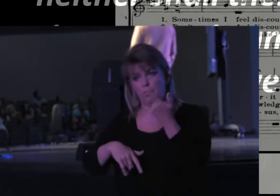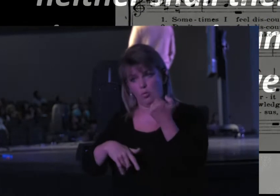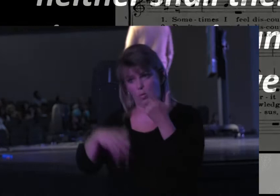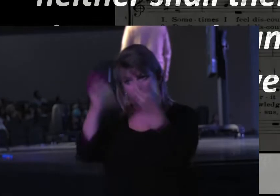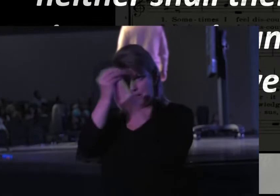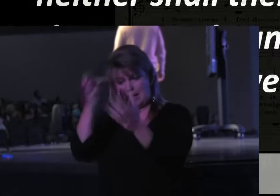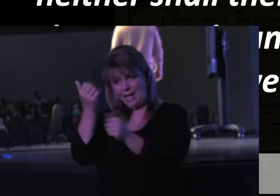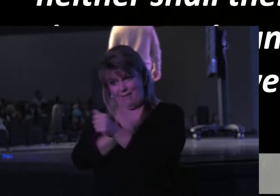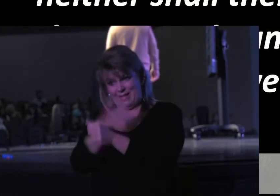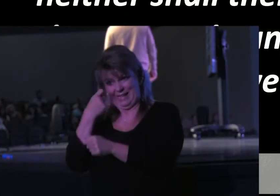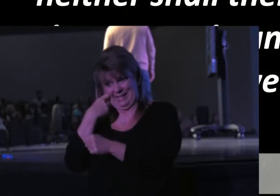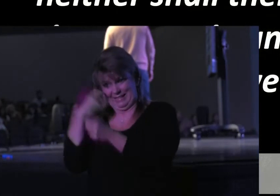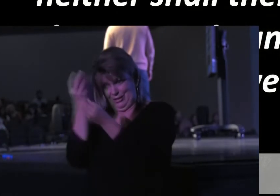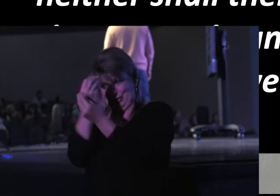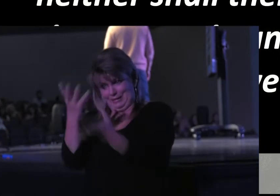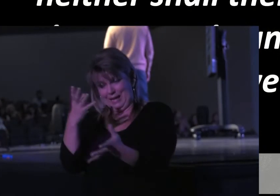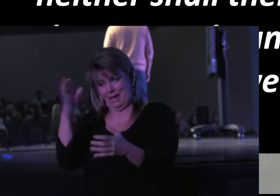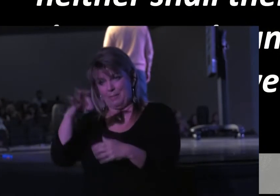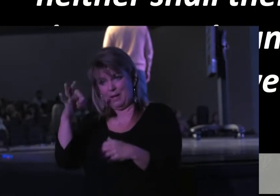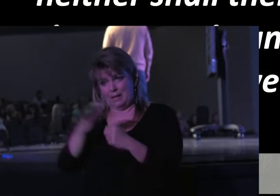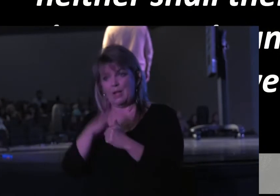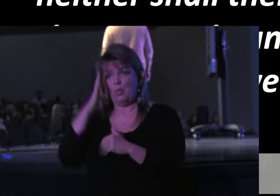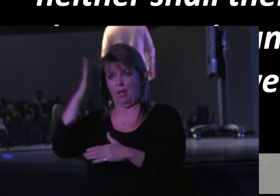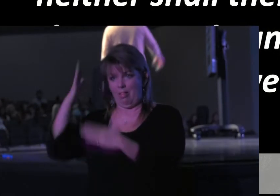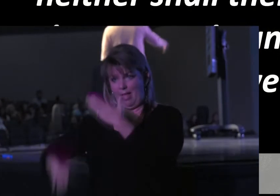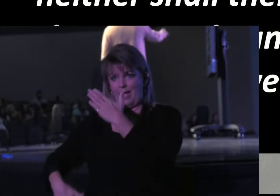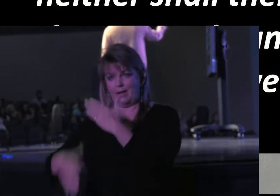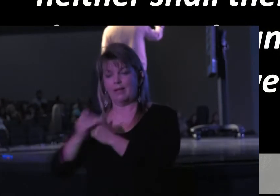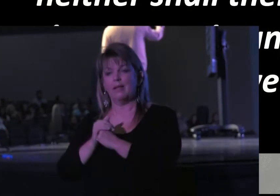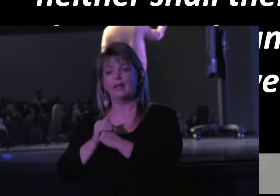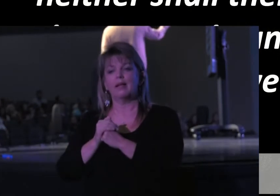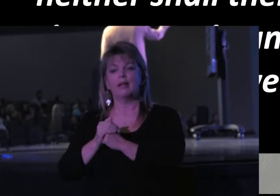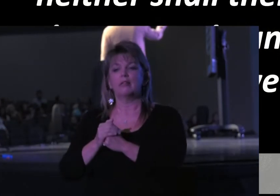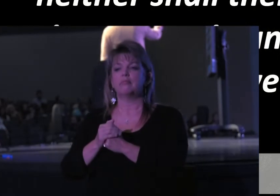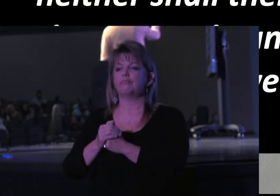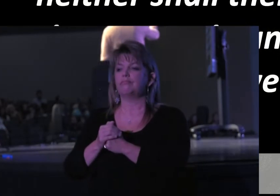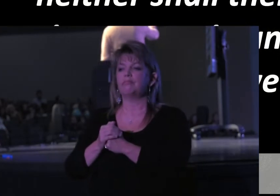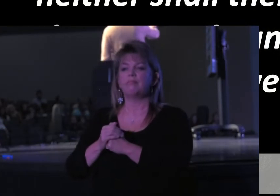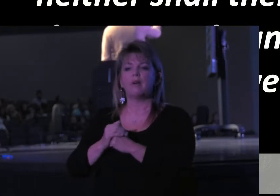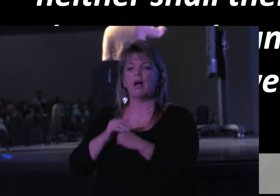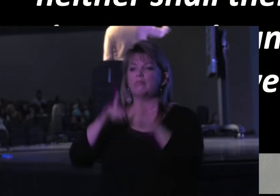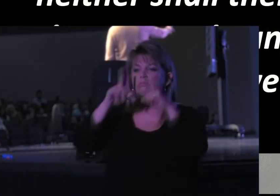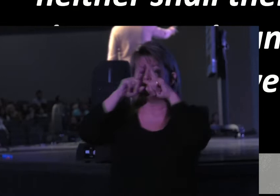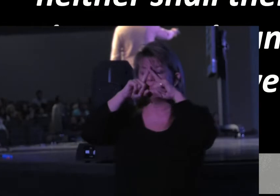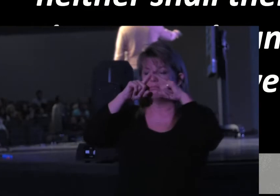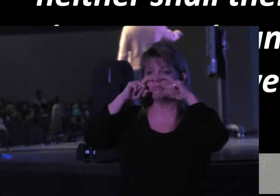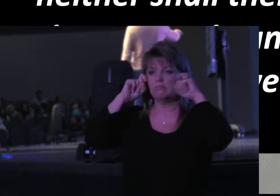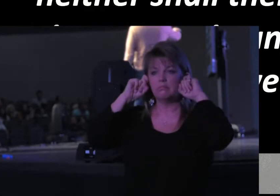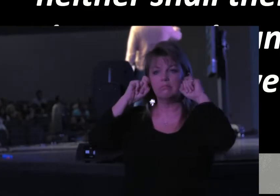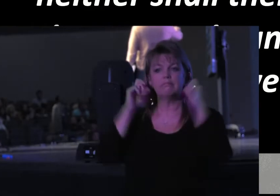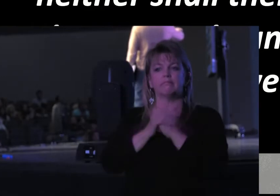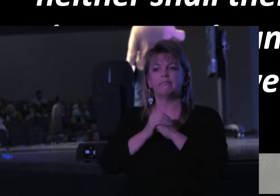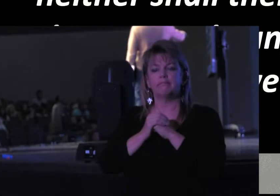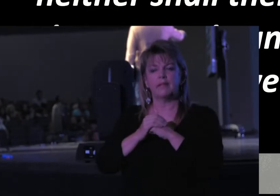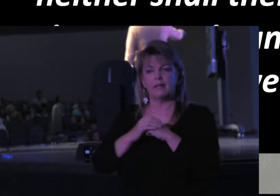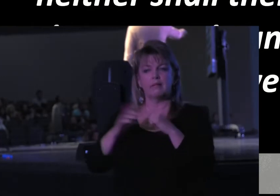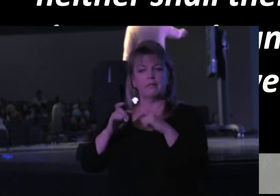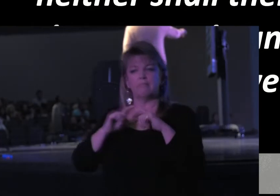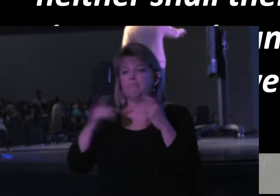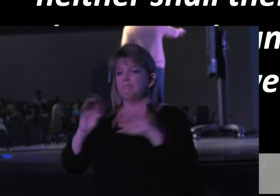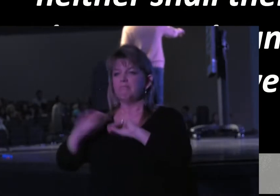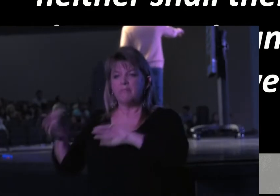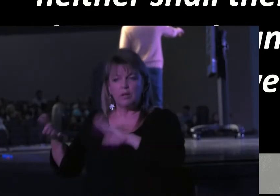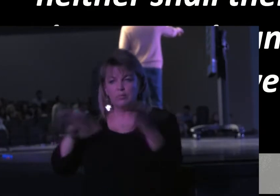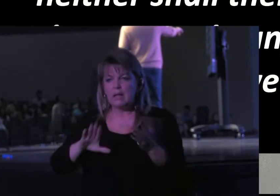that everything I've just said to you about this sermon is going to end. He will wipe away every tear from their eye, and death shall be no more. Neither shall there